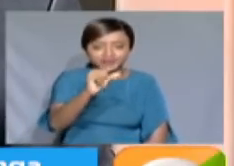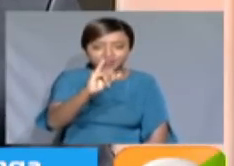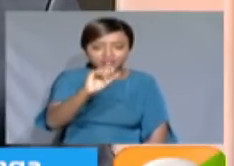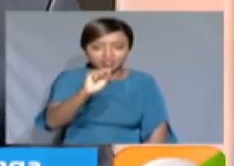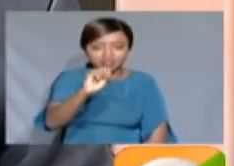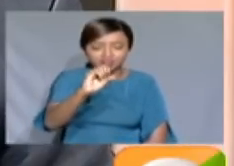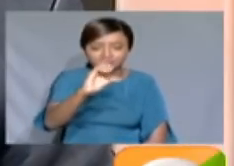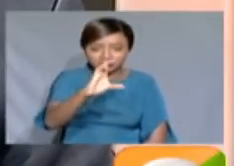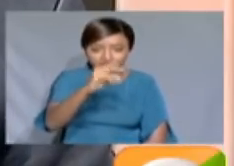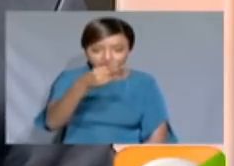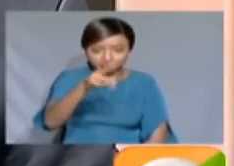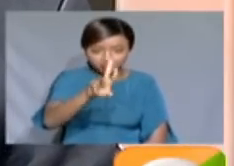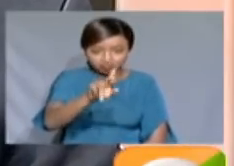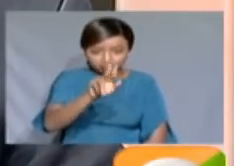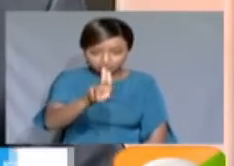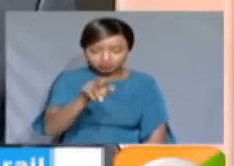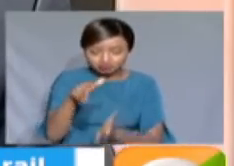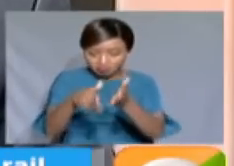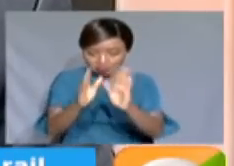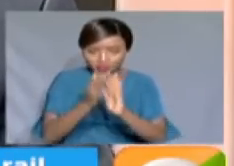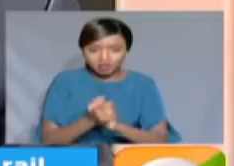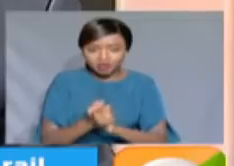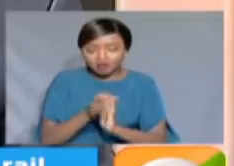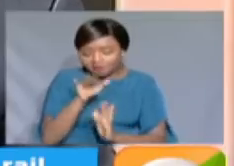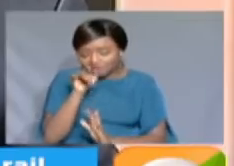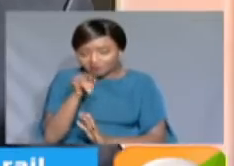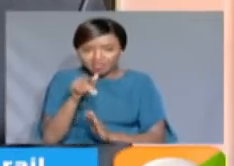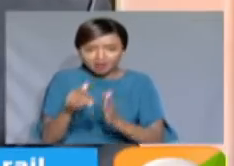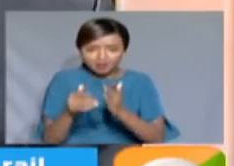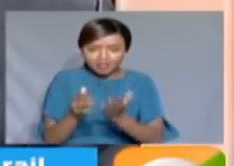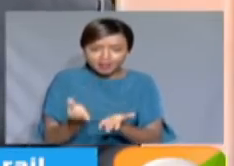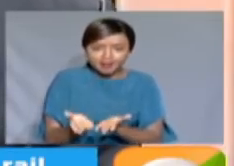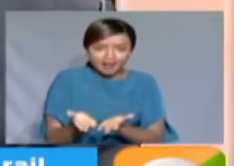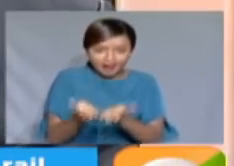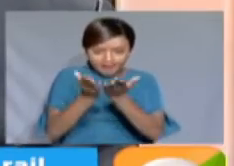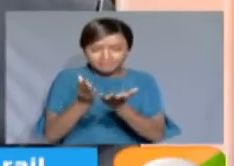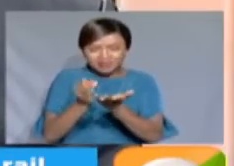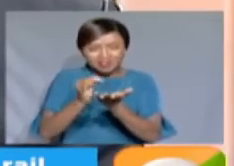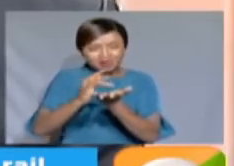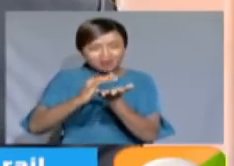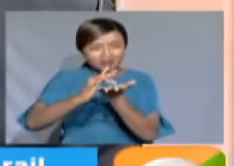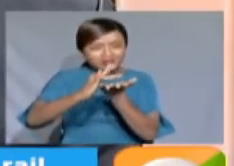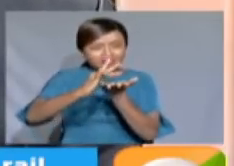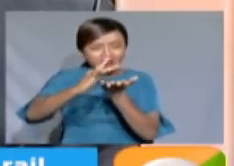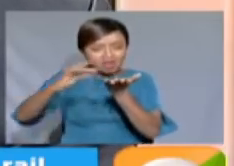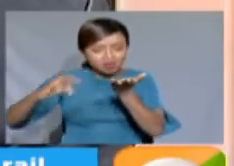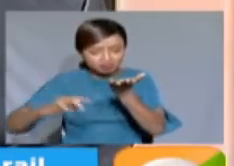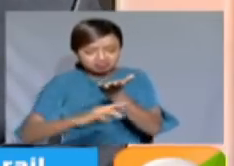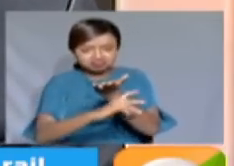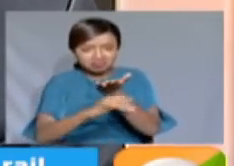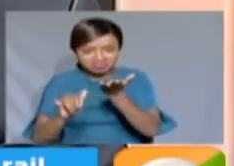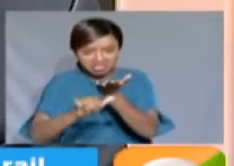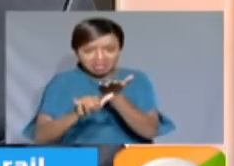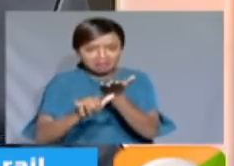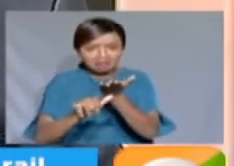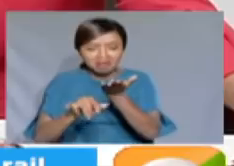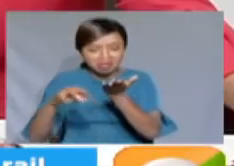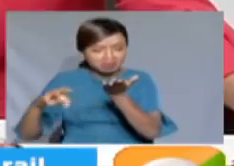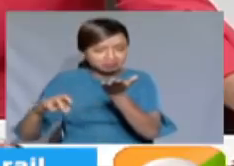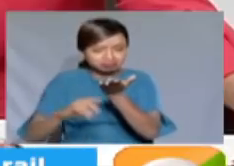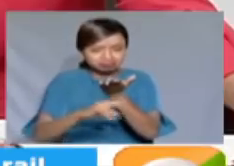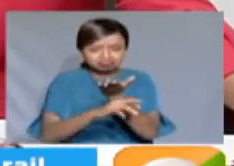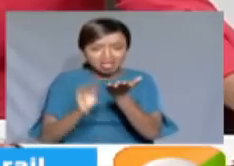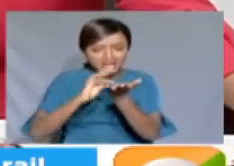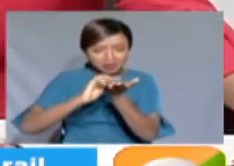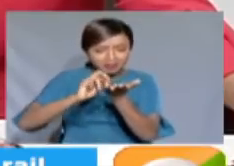James Gichuru, we are going to take it down so that again we can be able to ensure that that roundabout is functioning very well. If